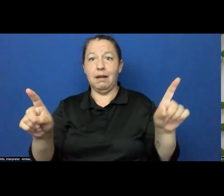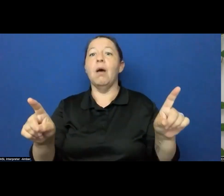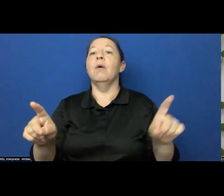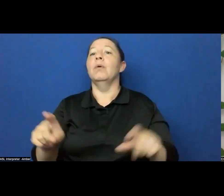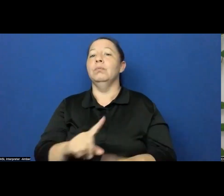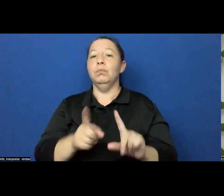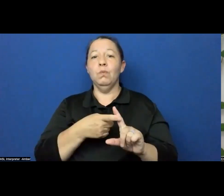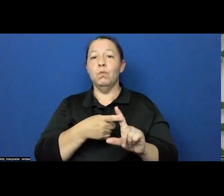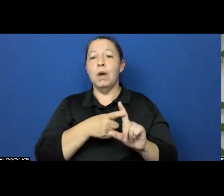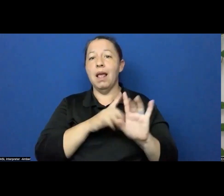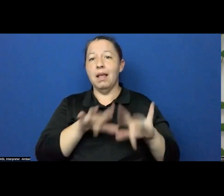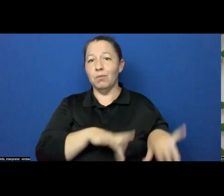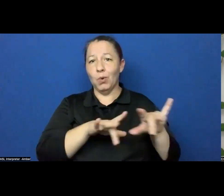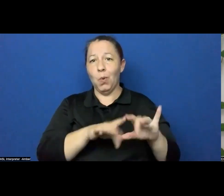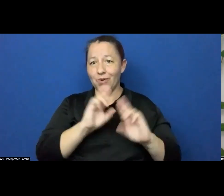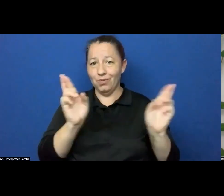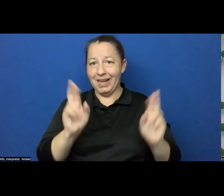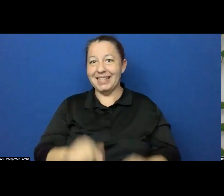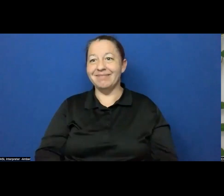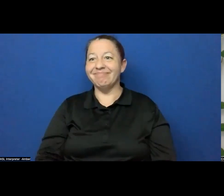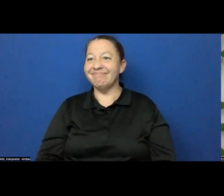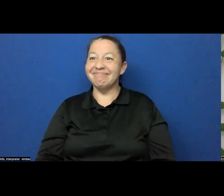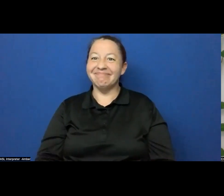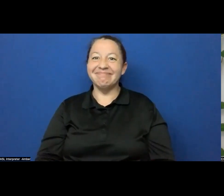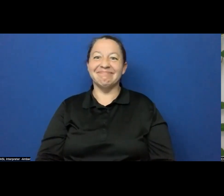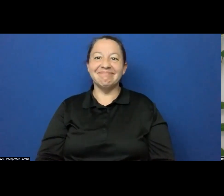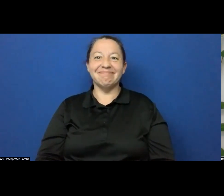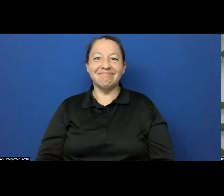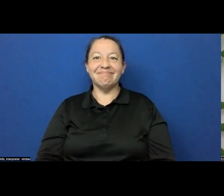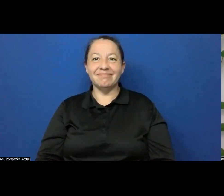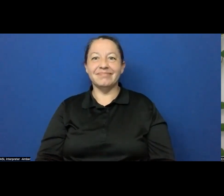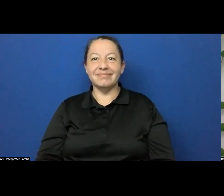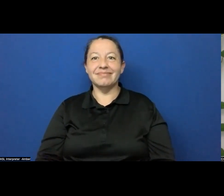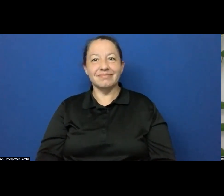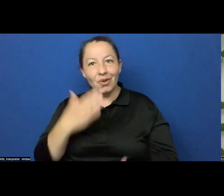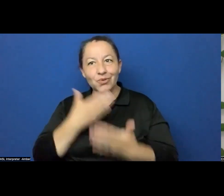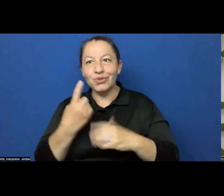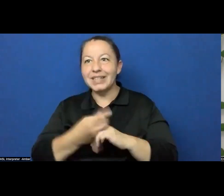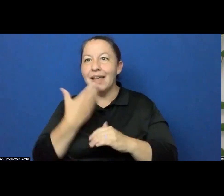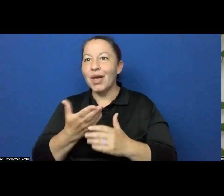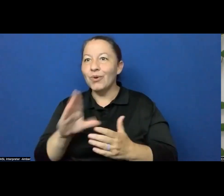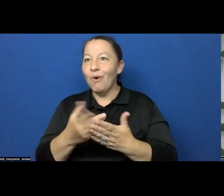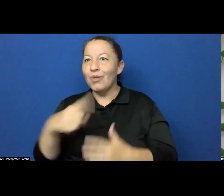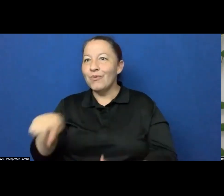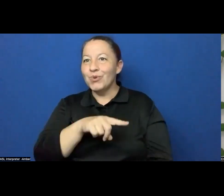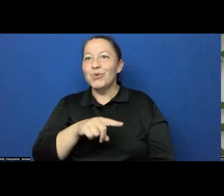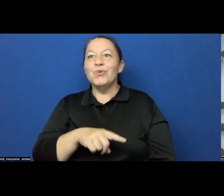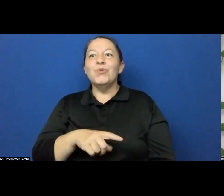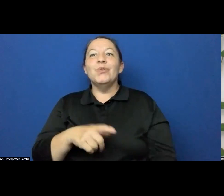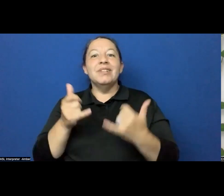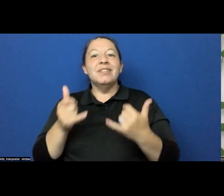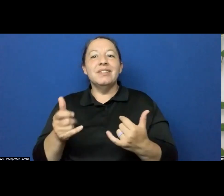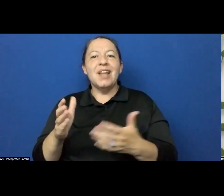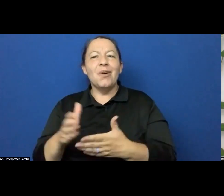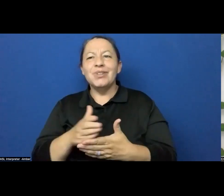renders. And yeah, this was a good day. Thank you, everybody. Nell's sharing some good